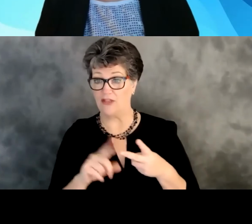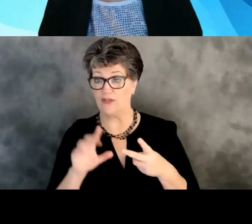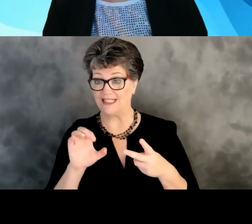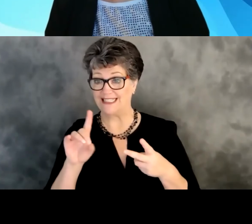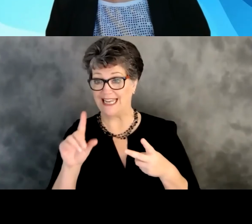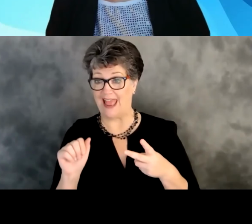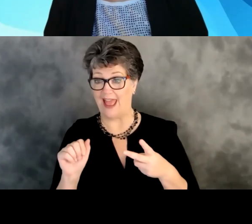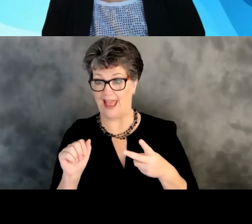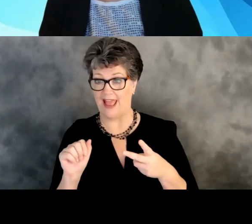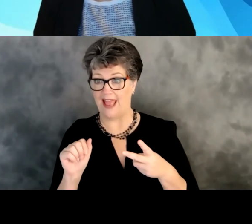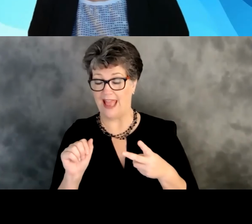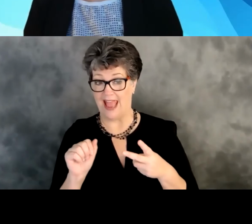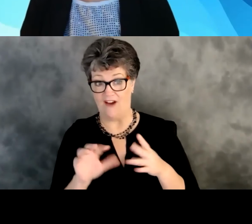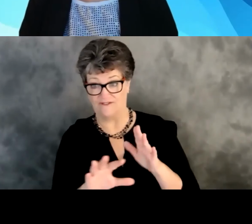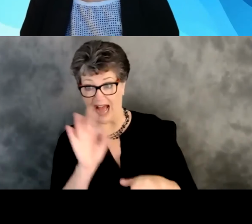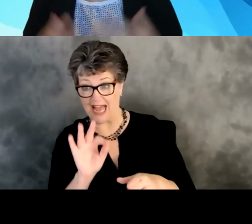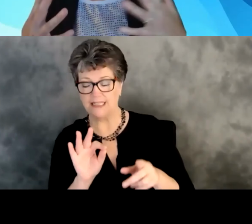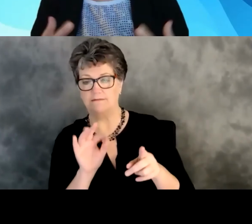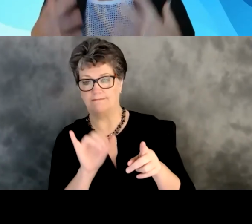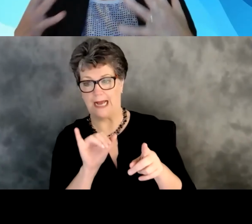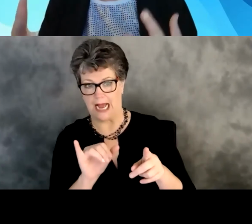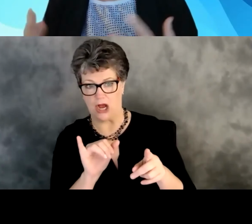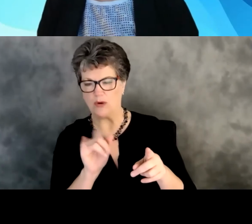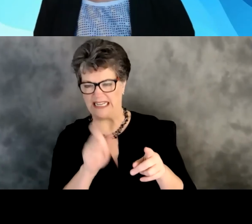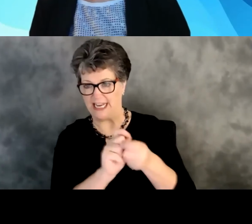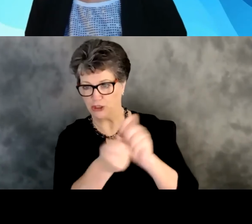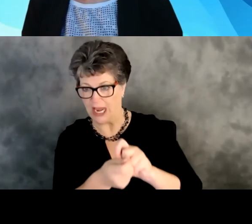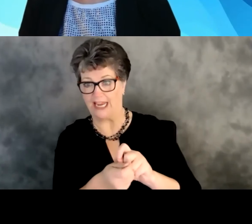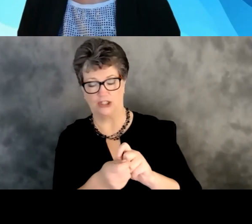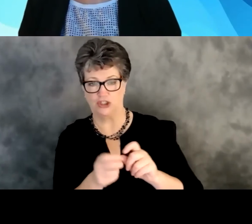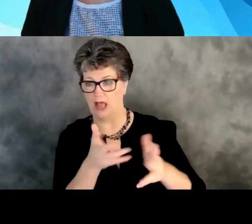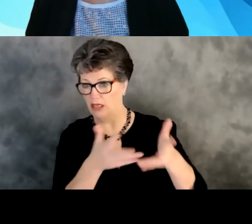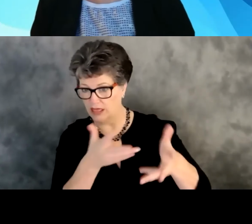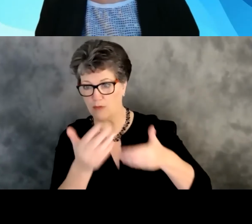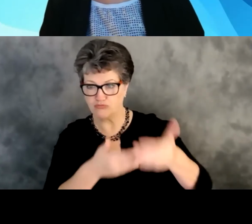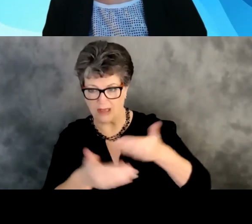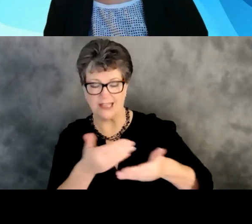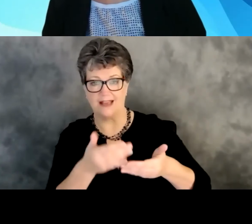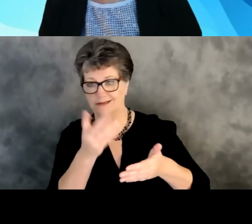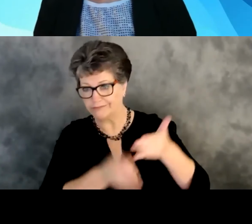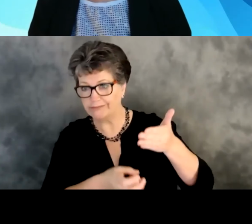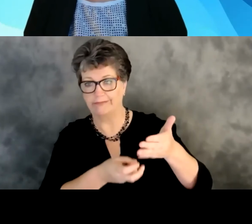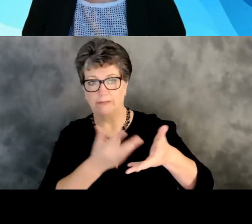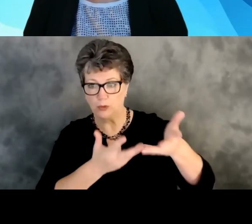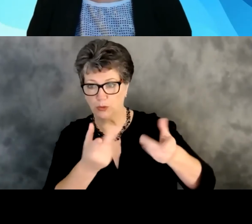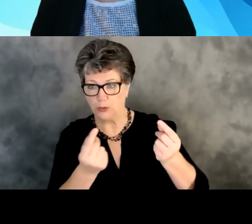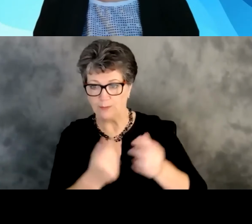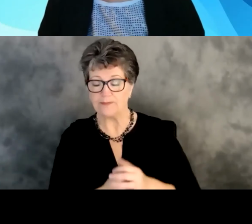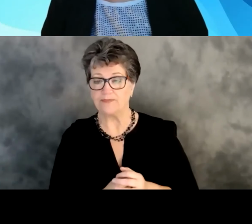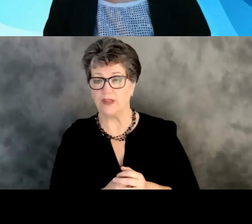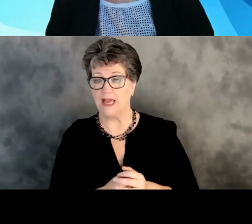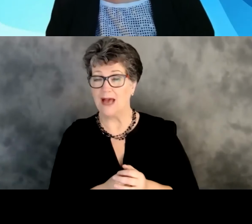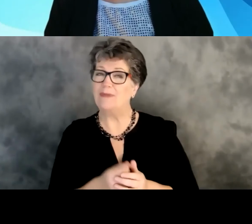CDA makes the finding that a change is needed, and there's a lot of process and grounds behind that. But